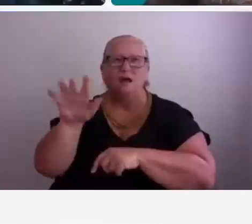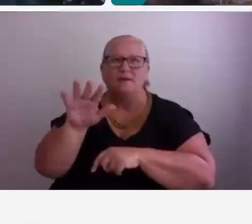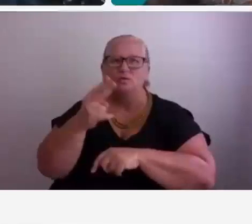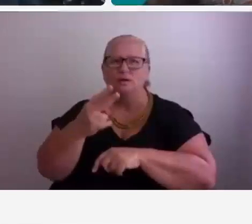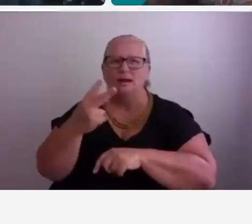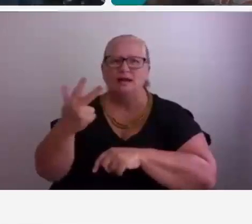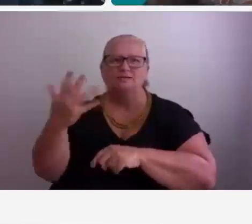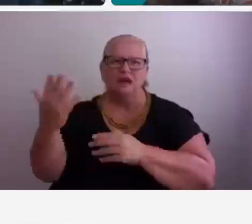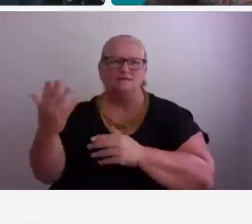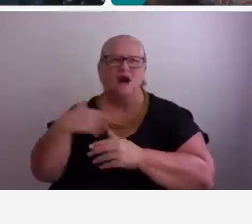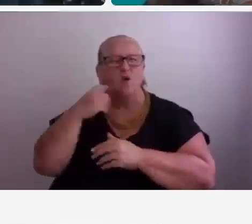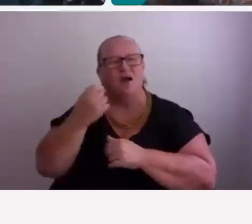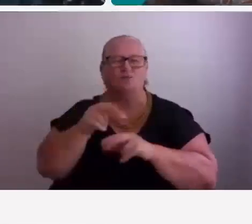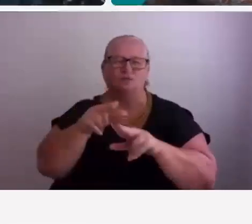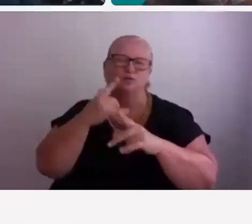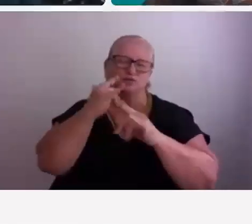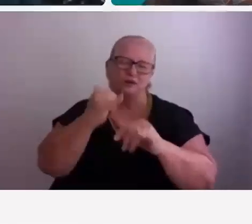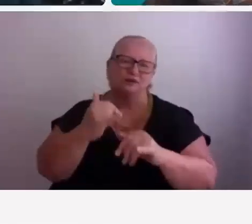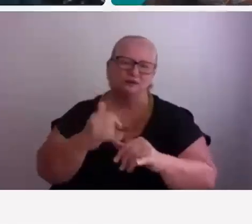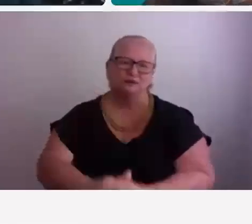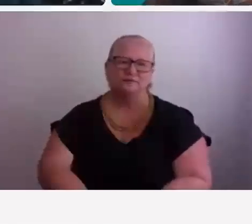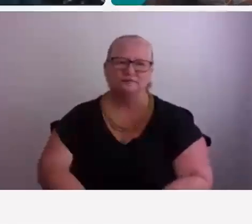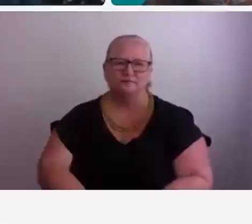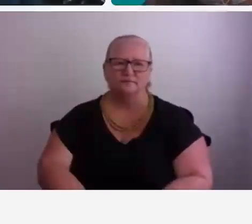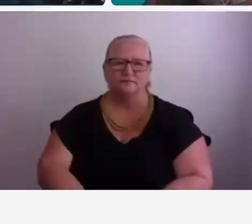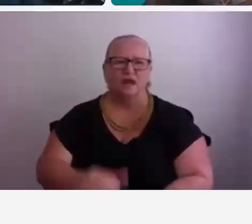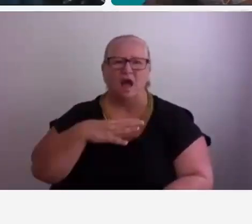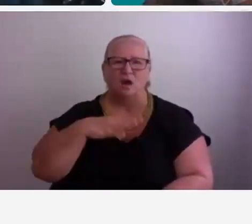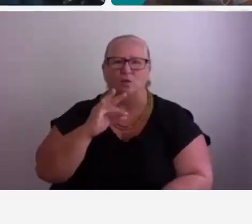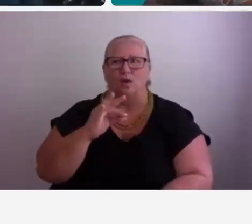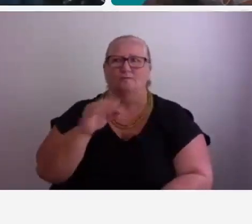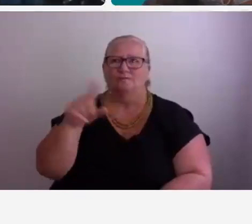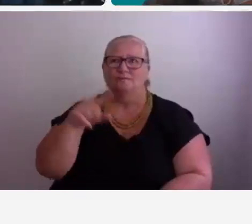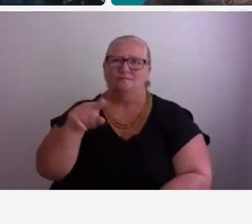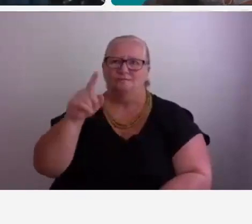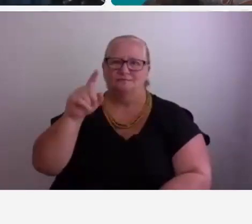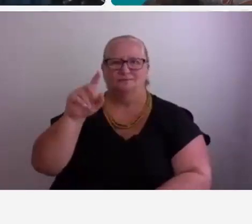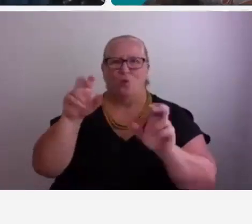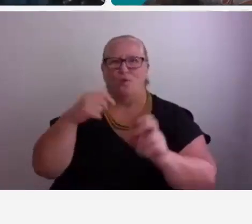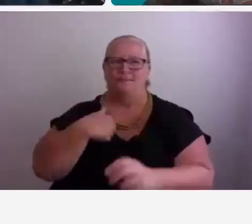as I said, I'd have to check on that. So wouldn't want to be quoted.